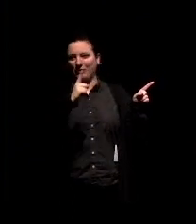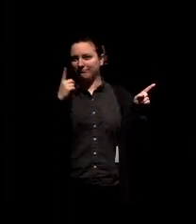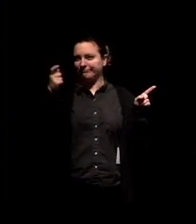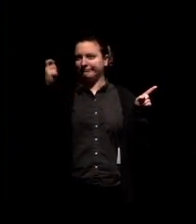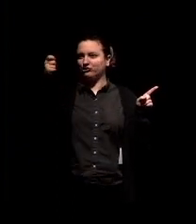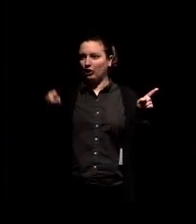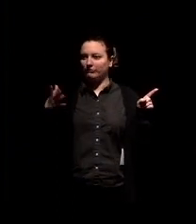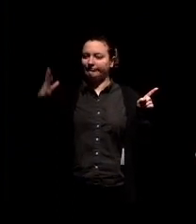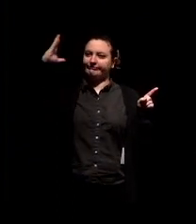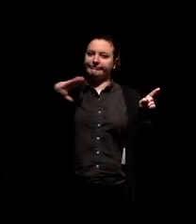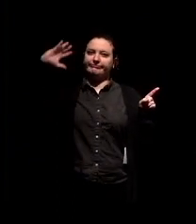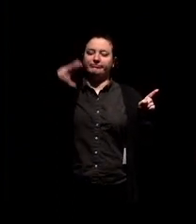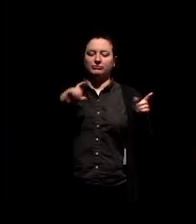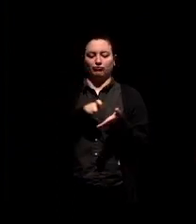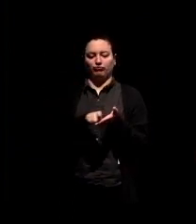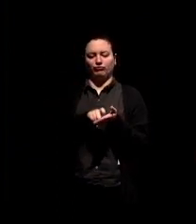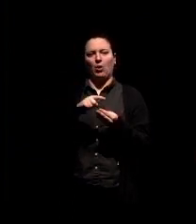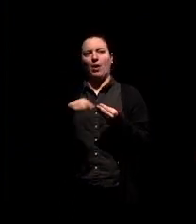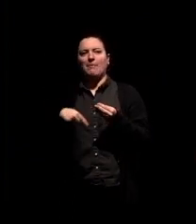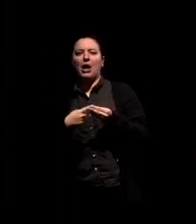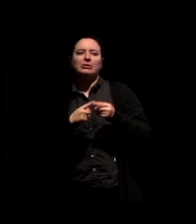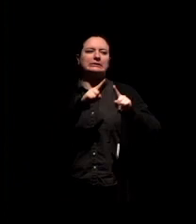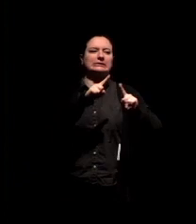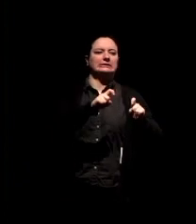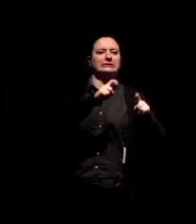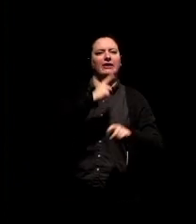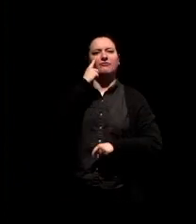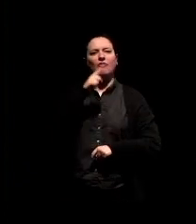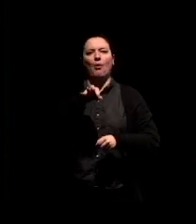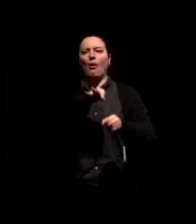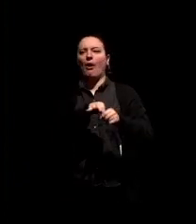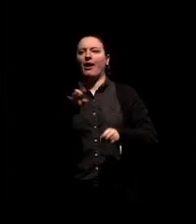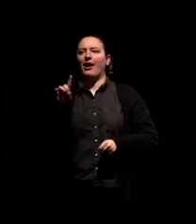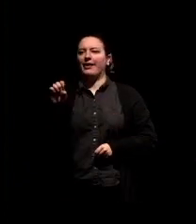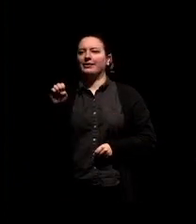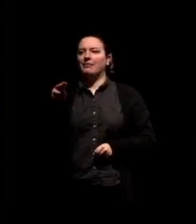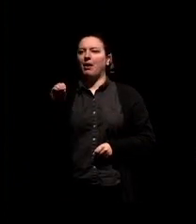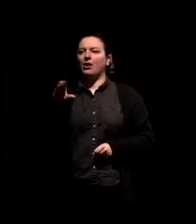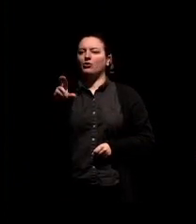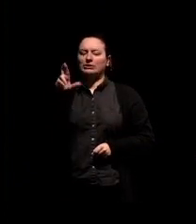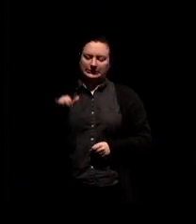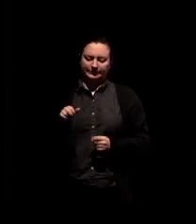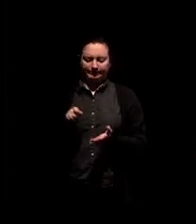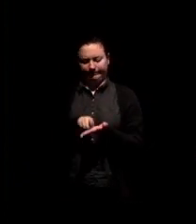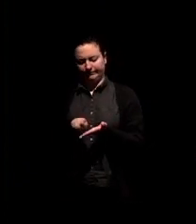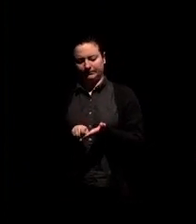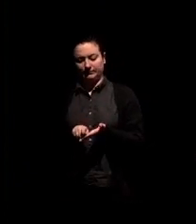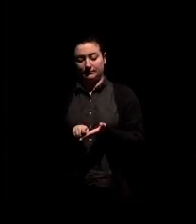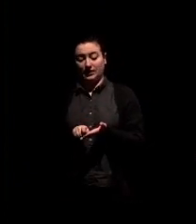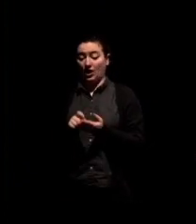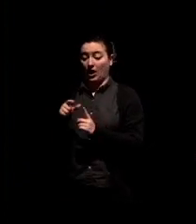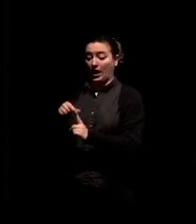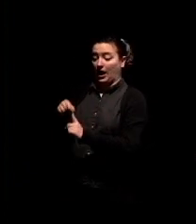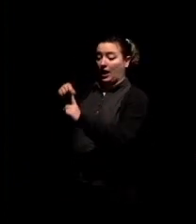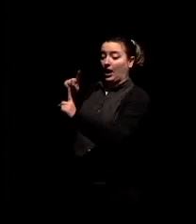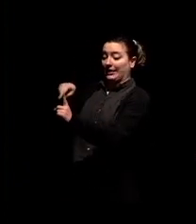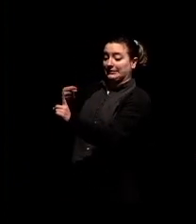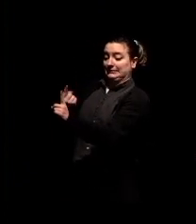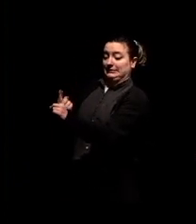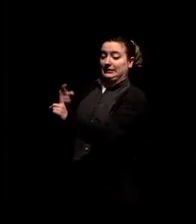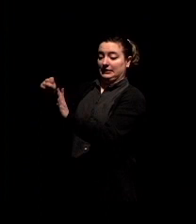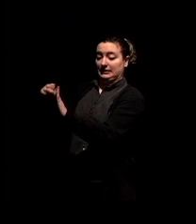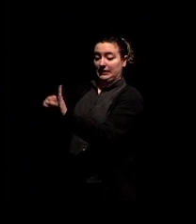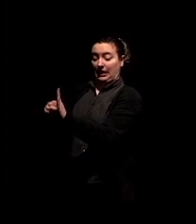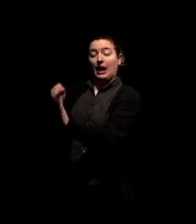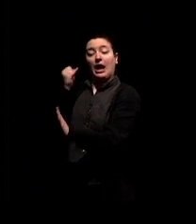these laboratories of democracy. A single courageous state may, if its citizens choose, serve as a laboratory